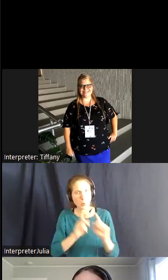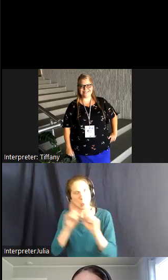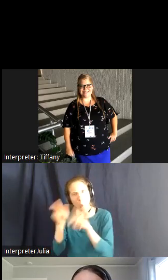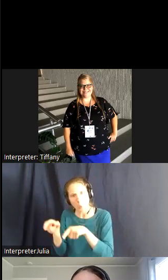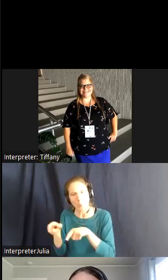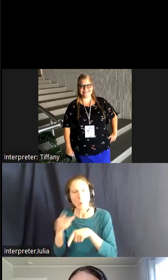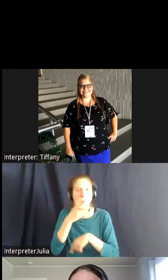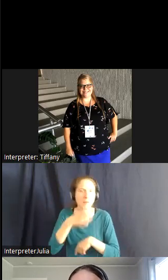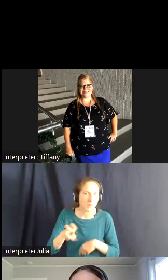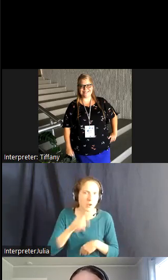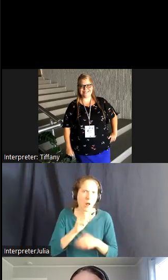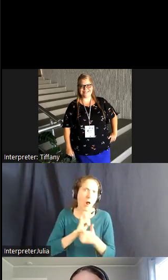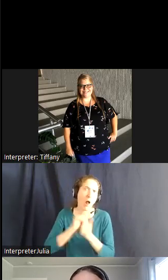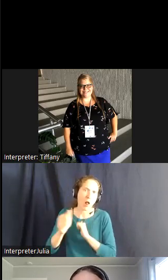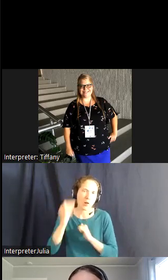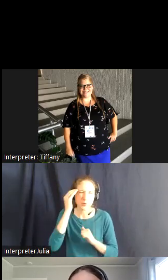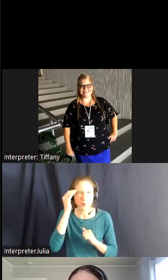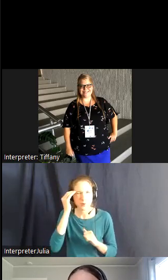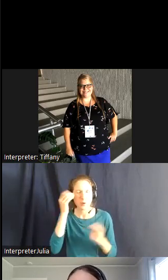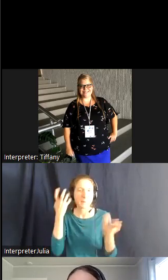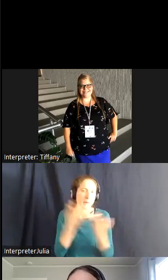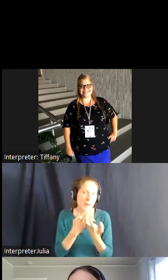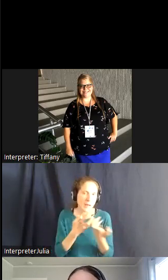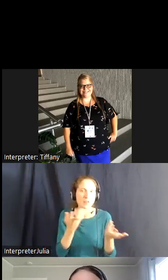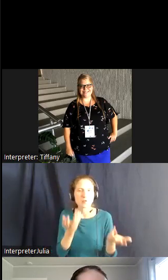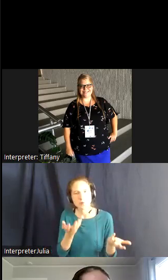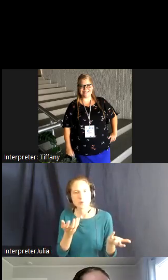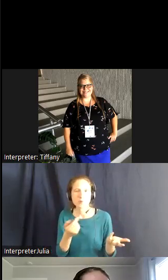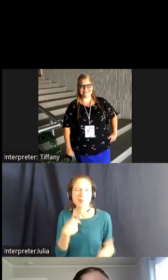think that's where there is graphic